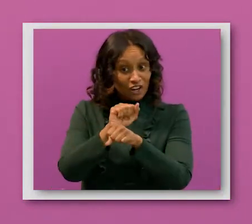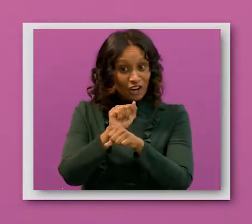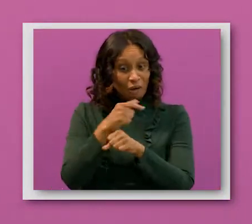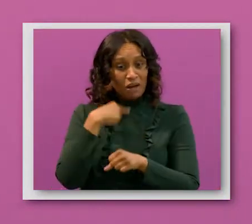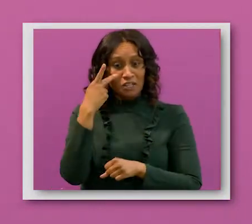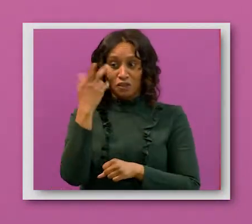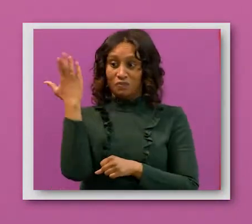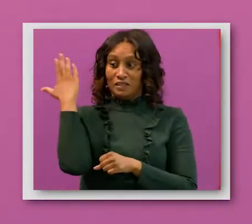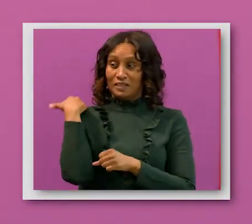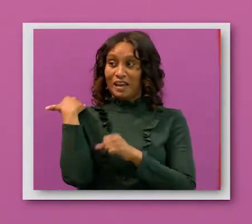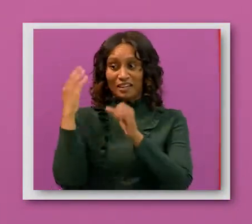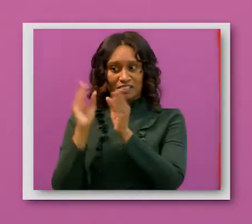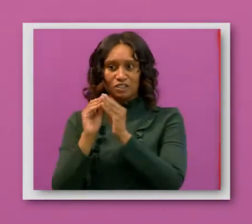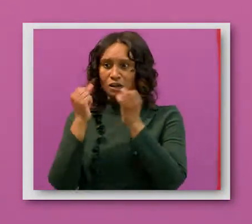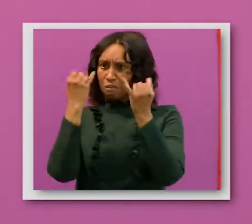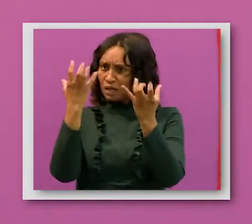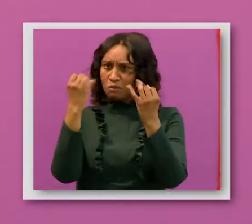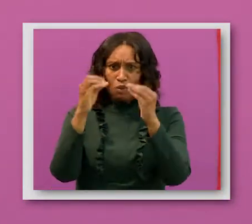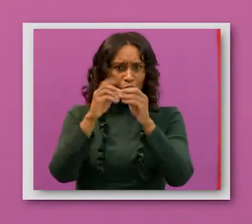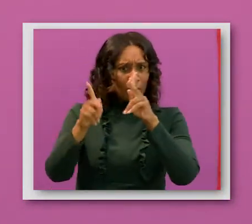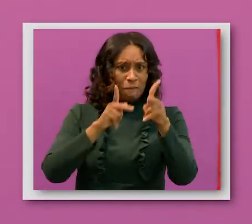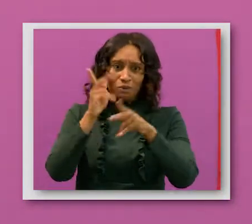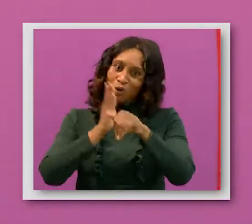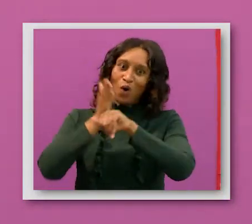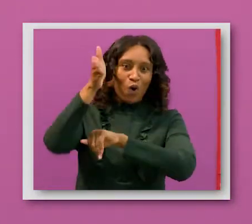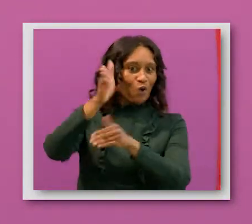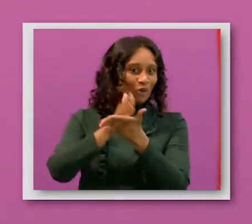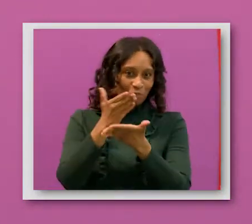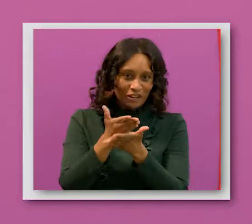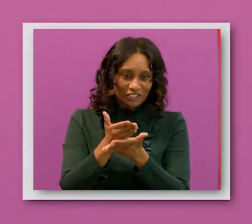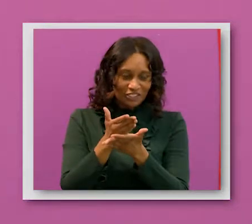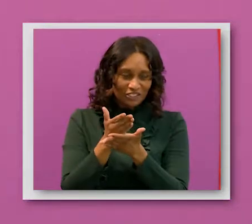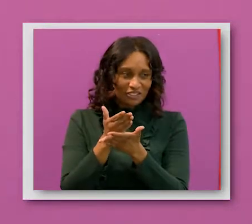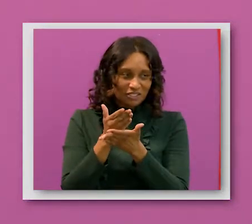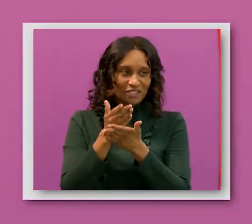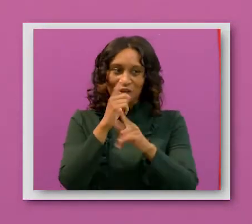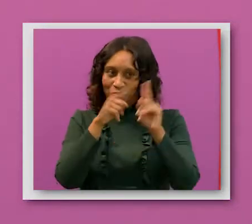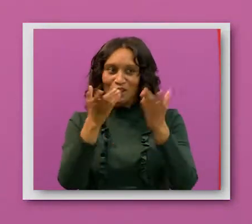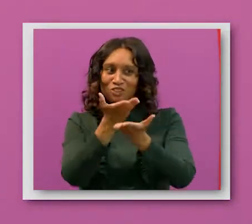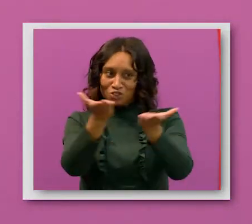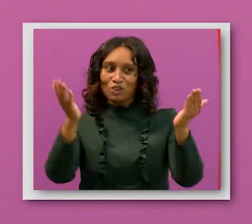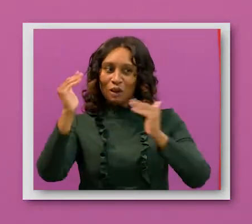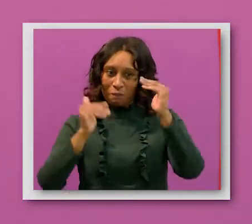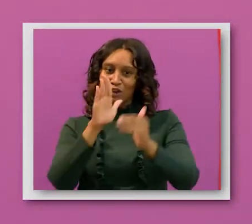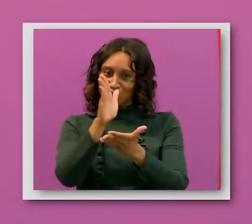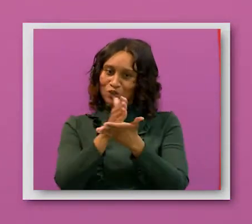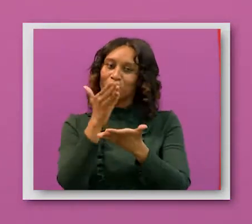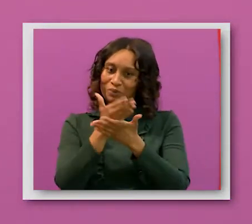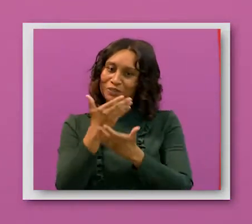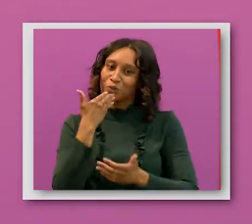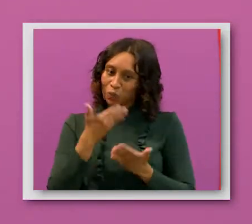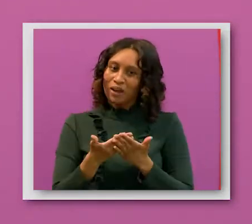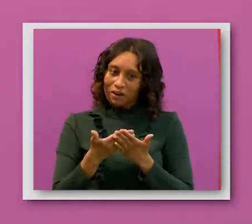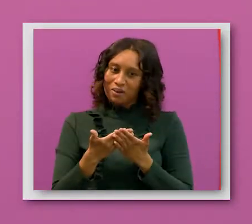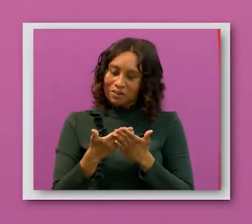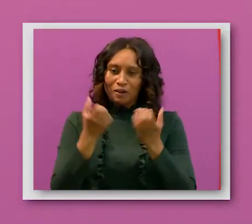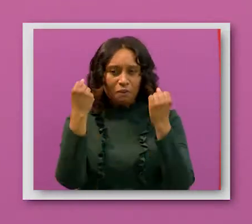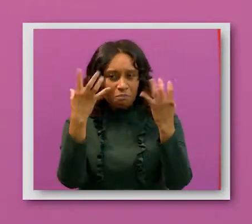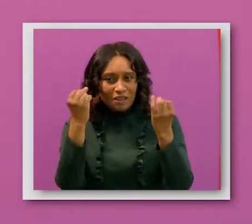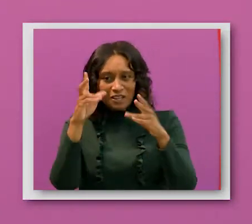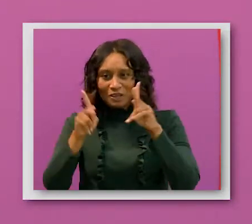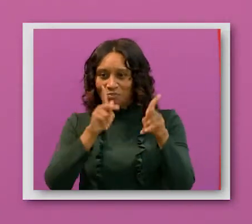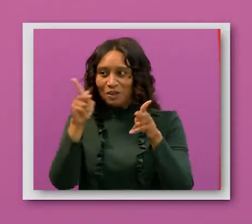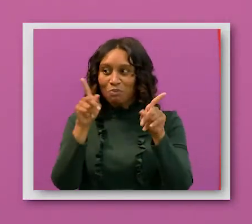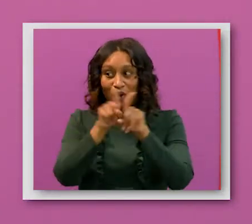last session, many more people went over budget, but you balanced your budgets. Many